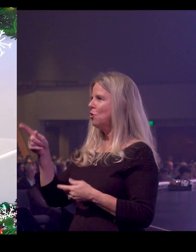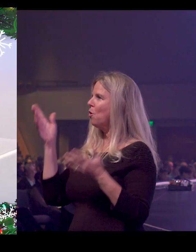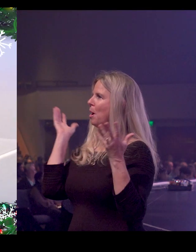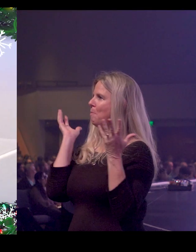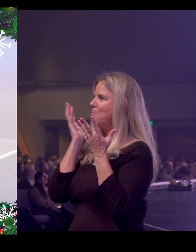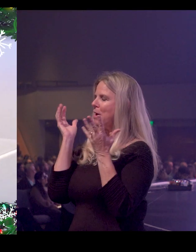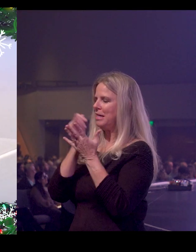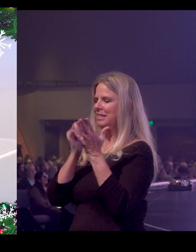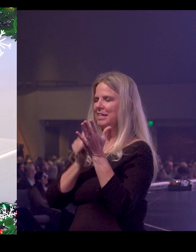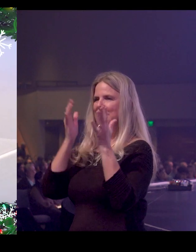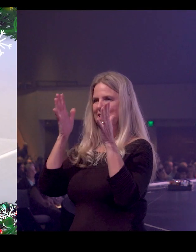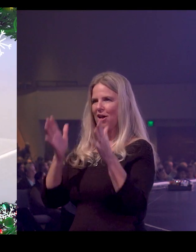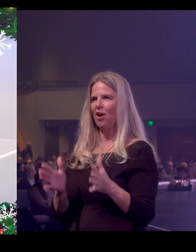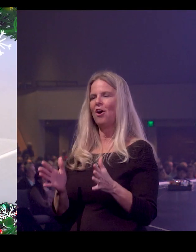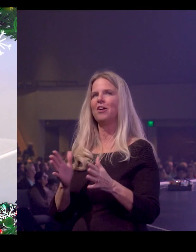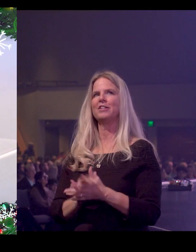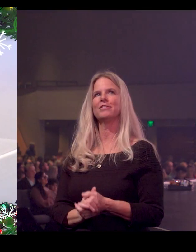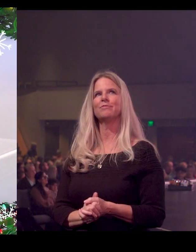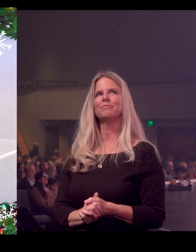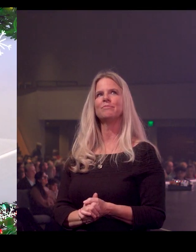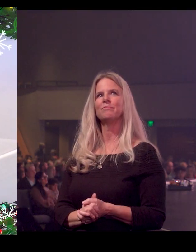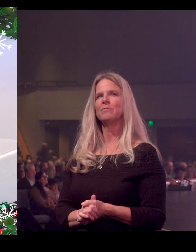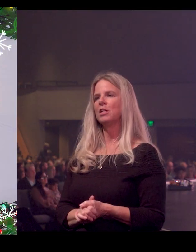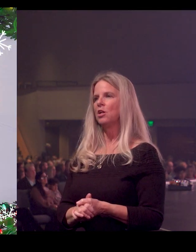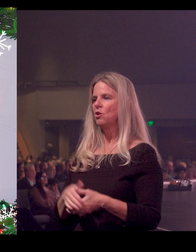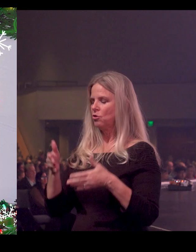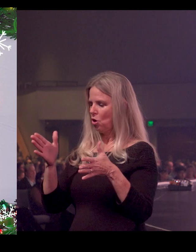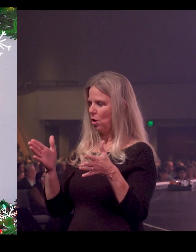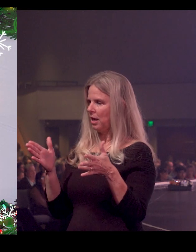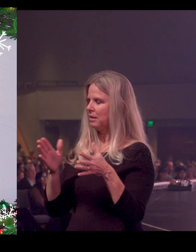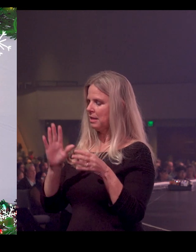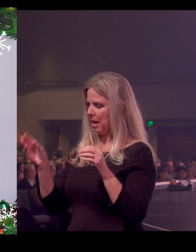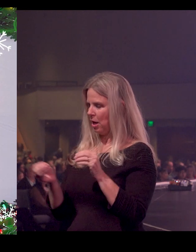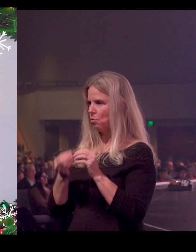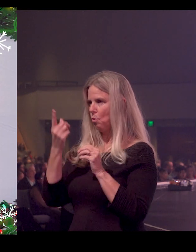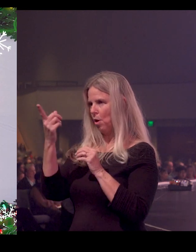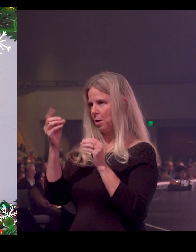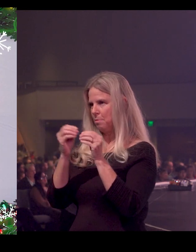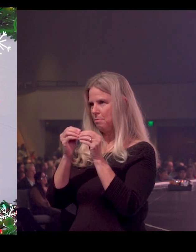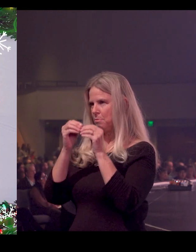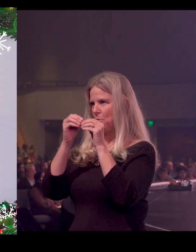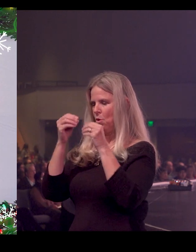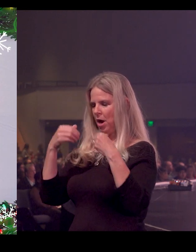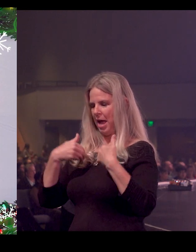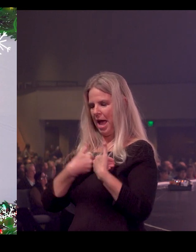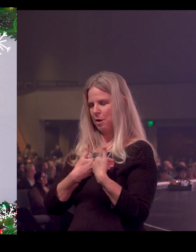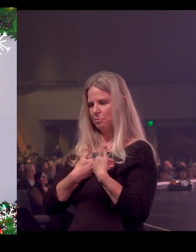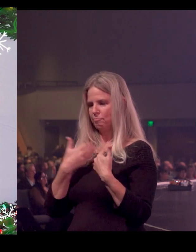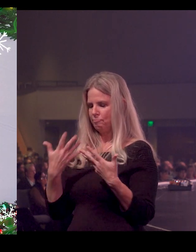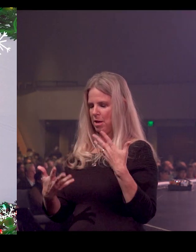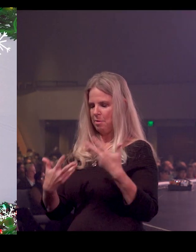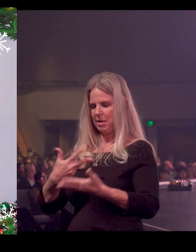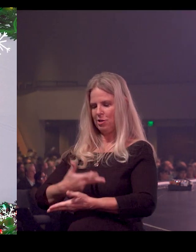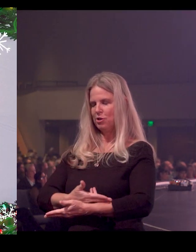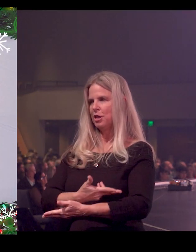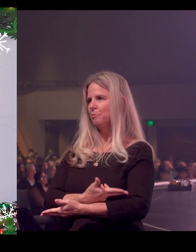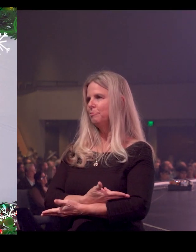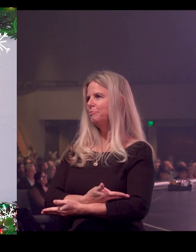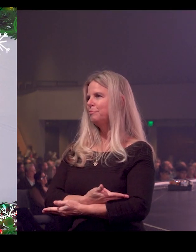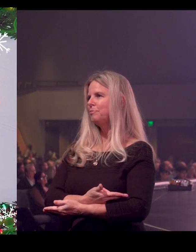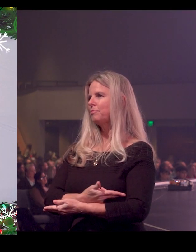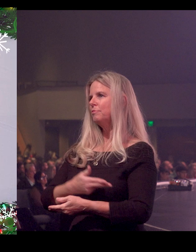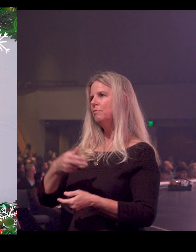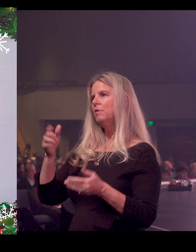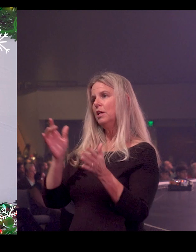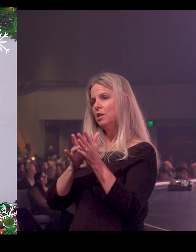more animal. How about a sheep? Did you know that Jesus is often referred to as our good